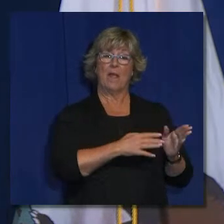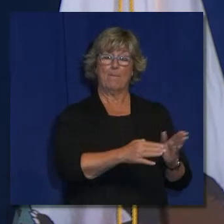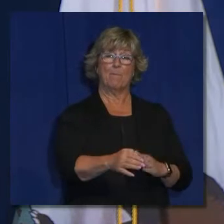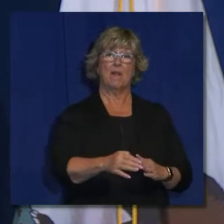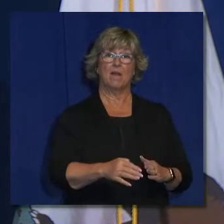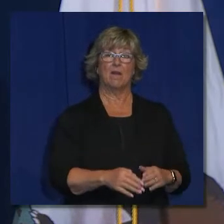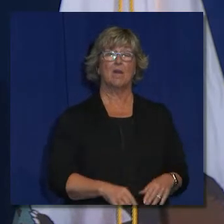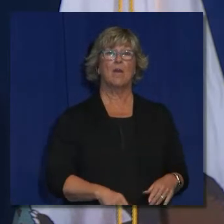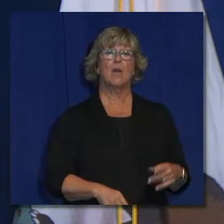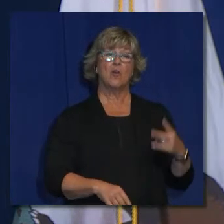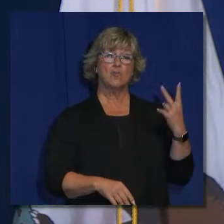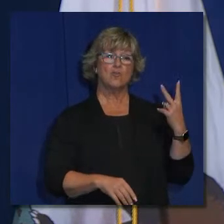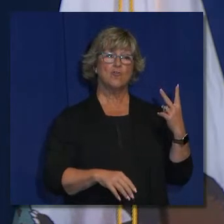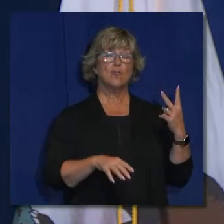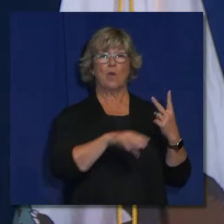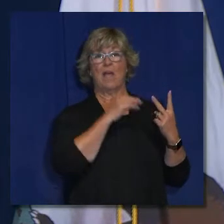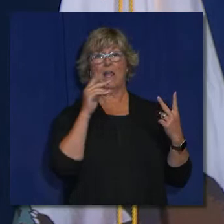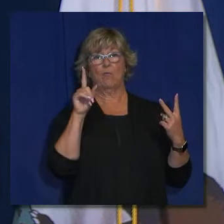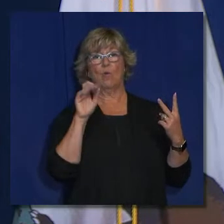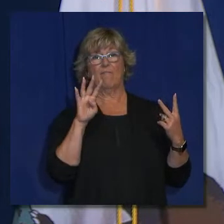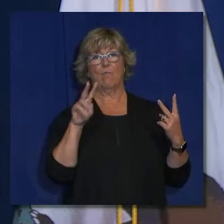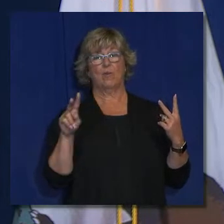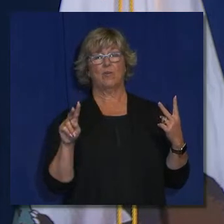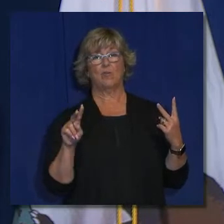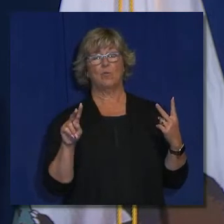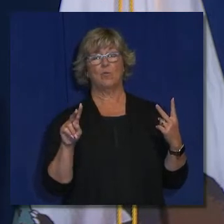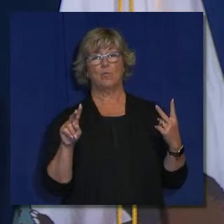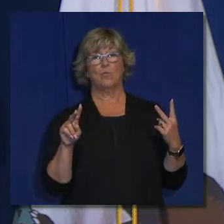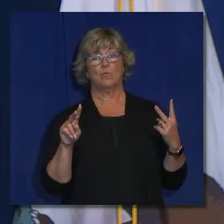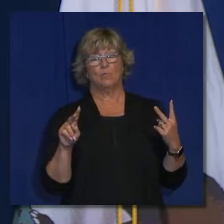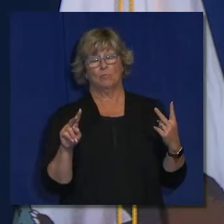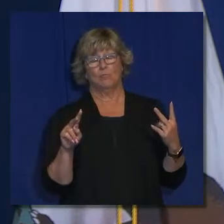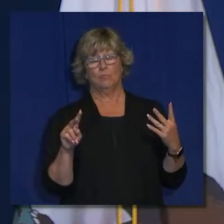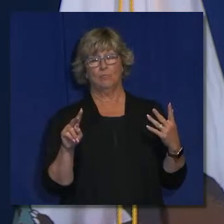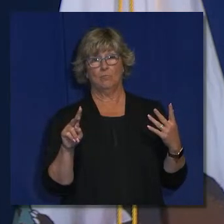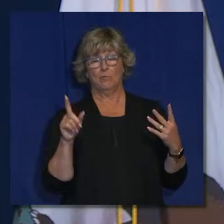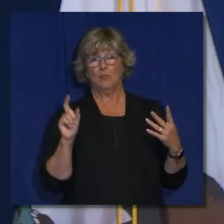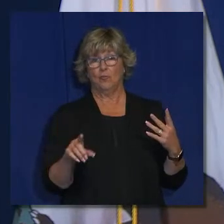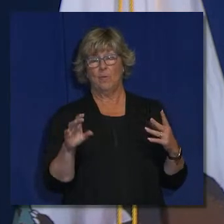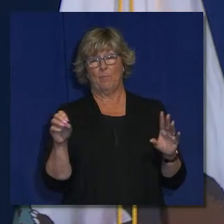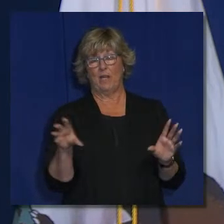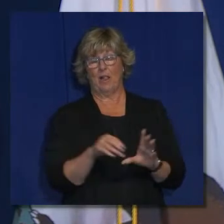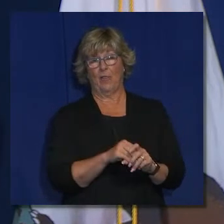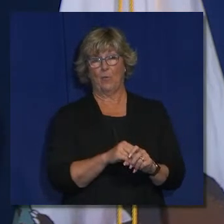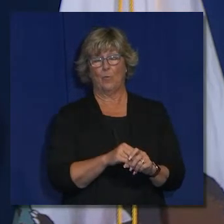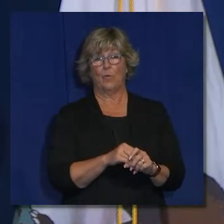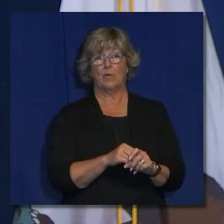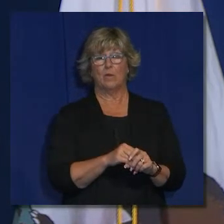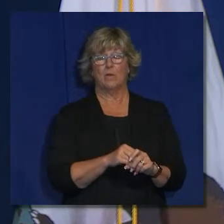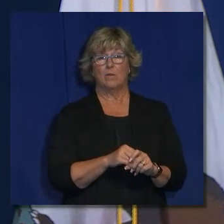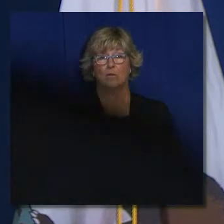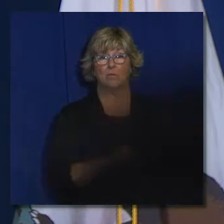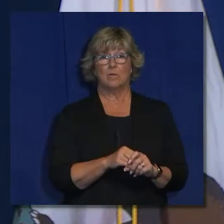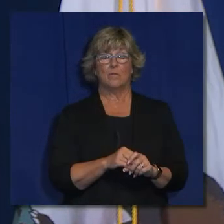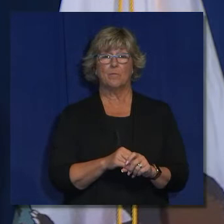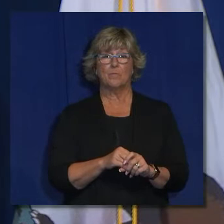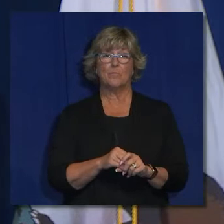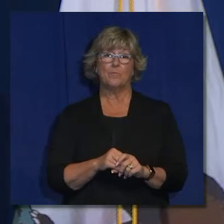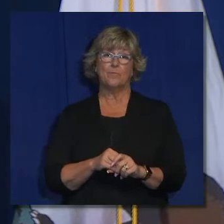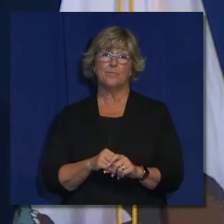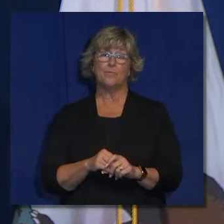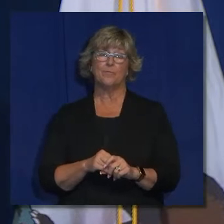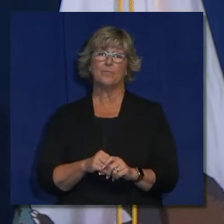2 of the 142. So yes, it should be. Not just